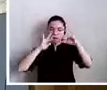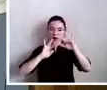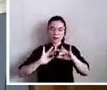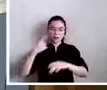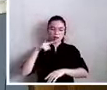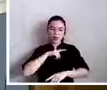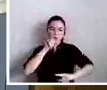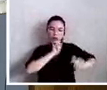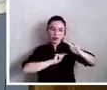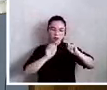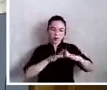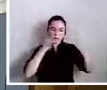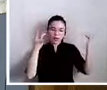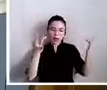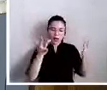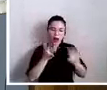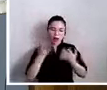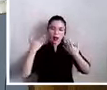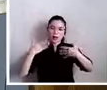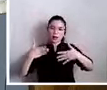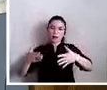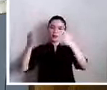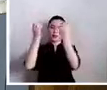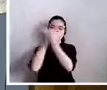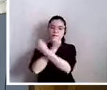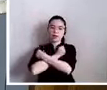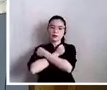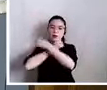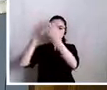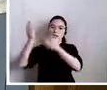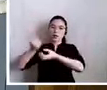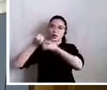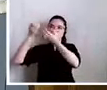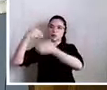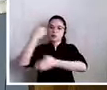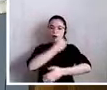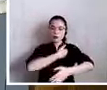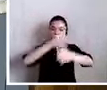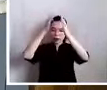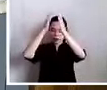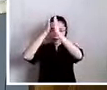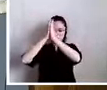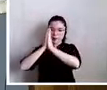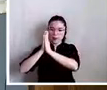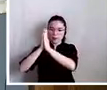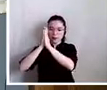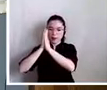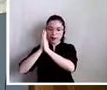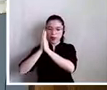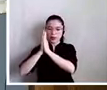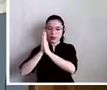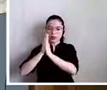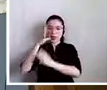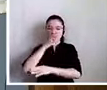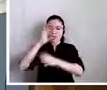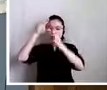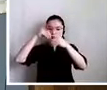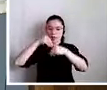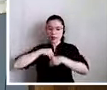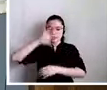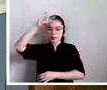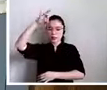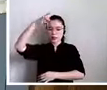hearts. Let your tender love, so inclined to pity, be softened at our prayers, and grant us that grace for